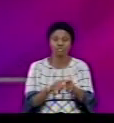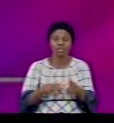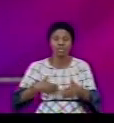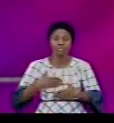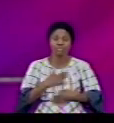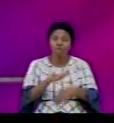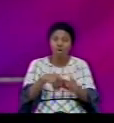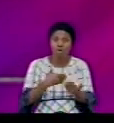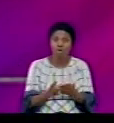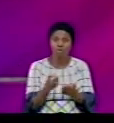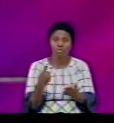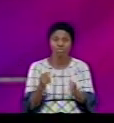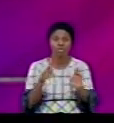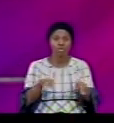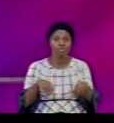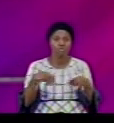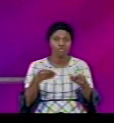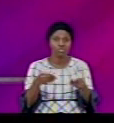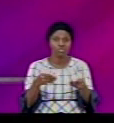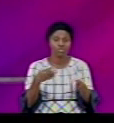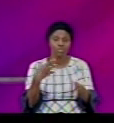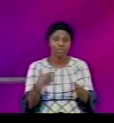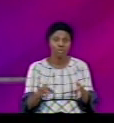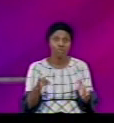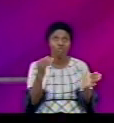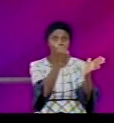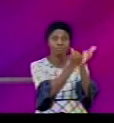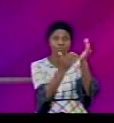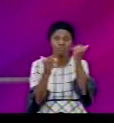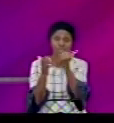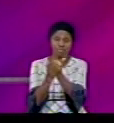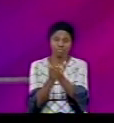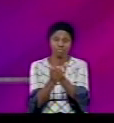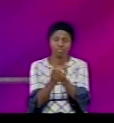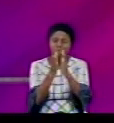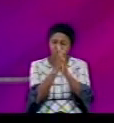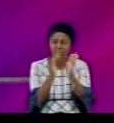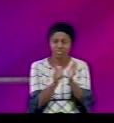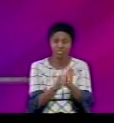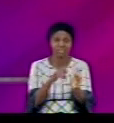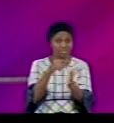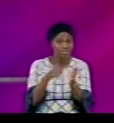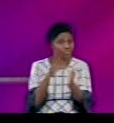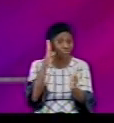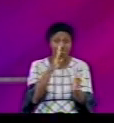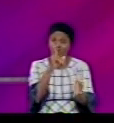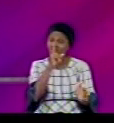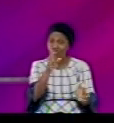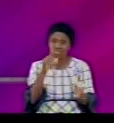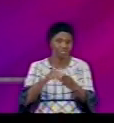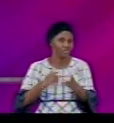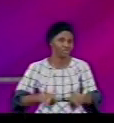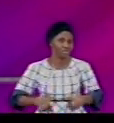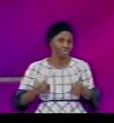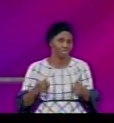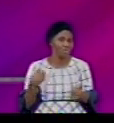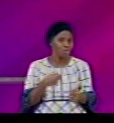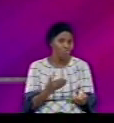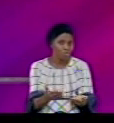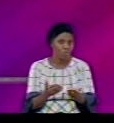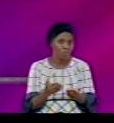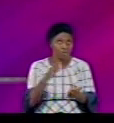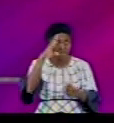Let's pray unto the Lord that this will be a reality in our lives. Indwelling Christ. We want him to dwell in us,